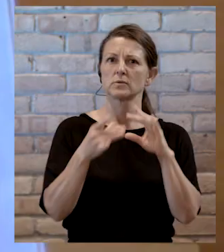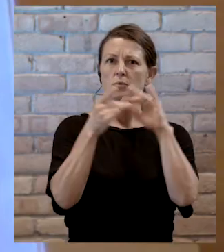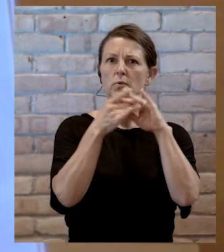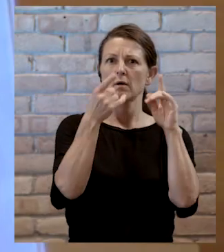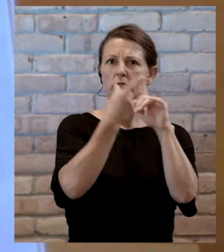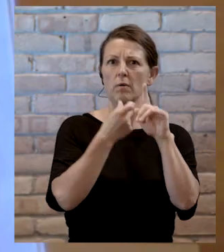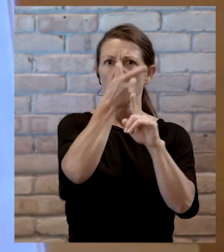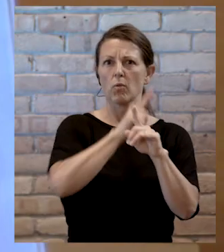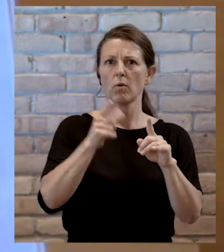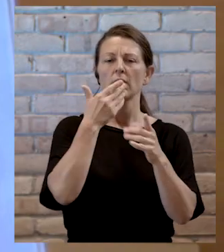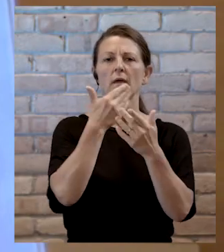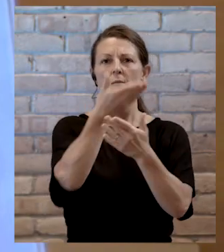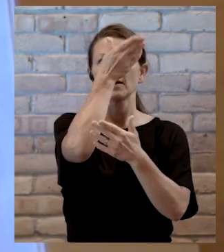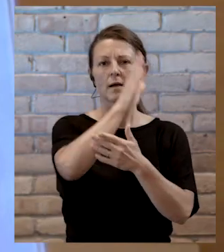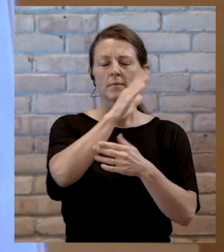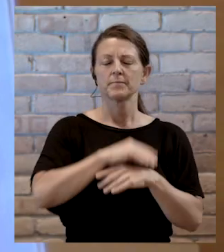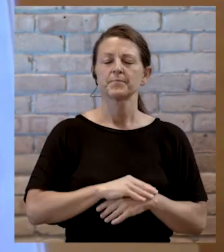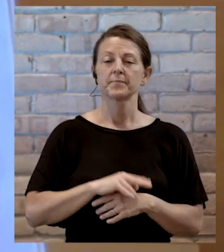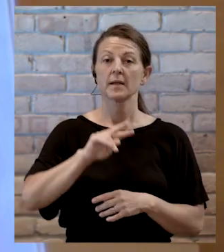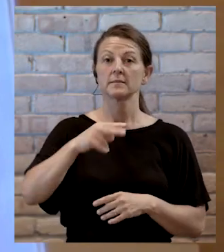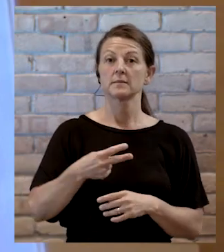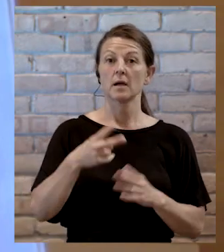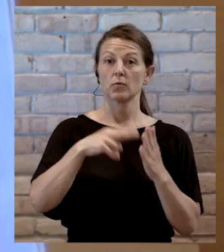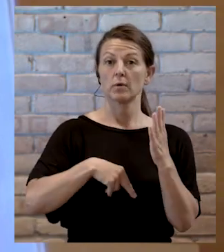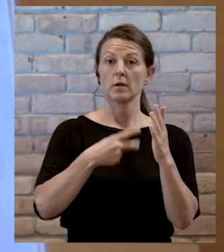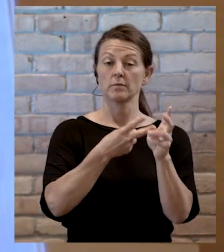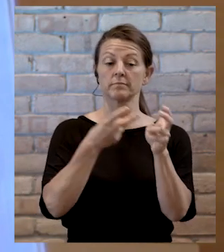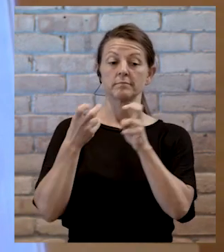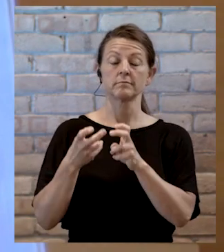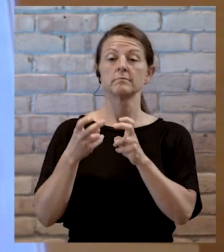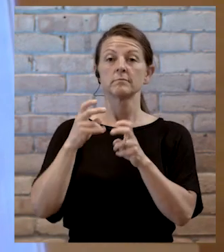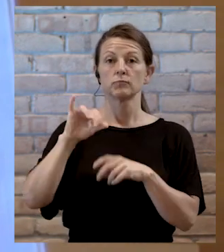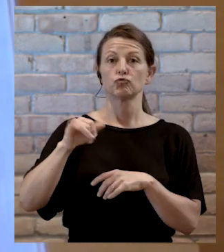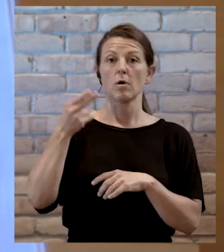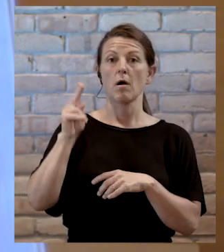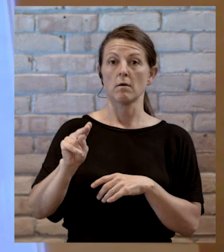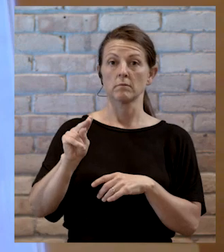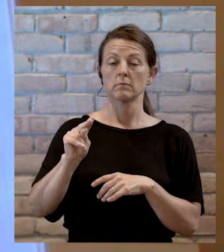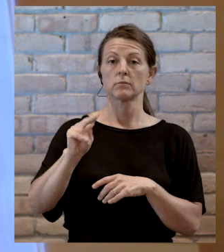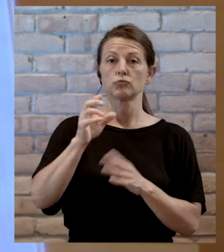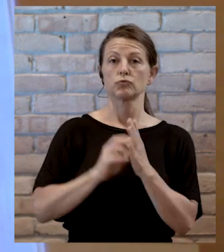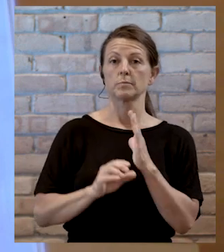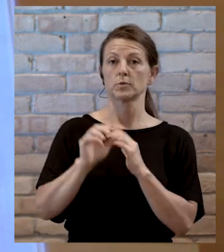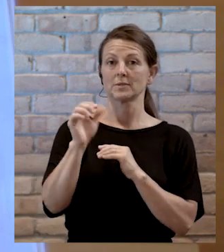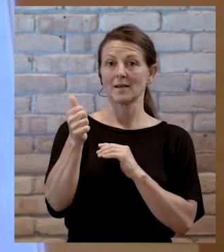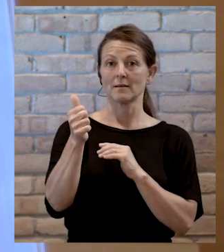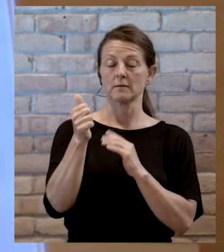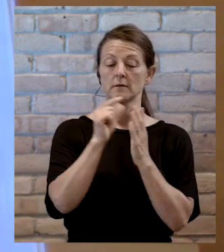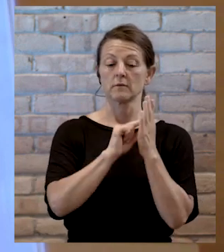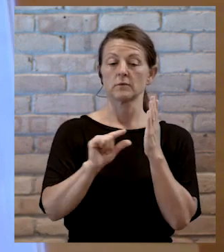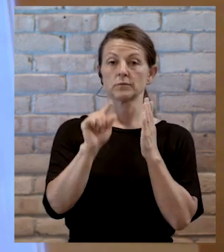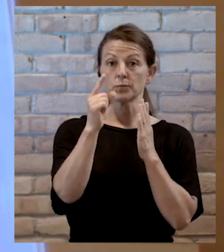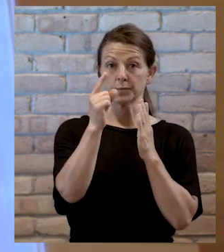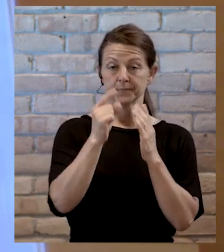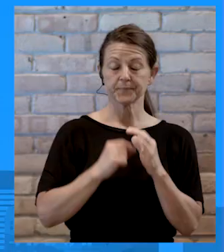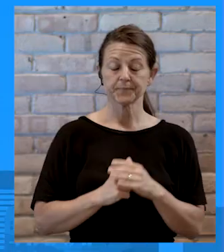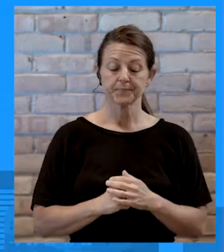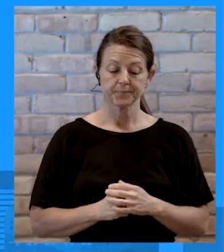God. Our second reading comes from the Gospel of John, chapter 10, beginning in verse 1.